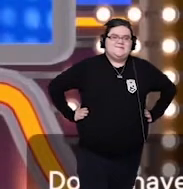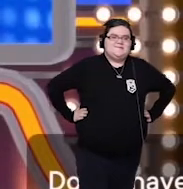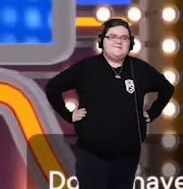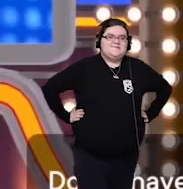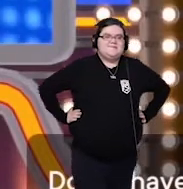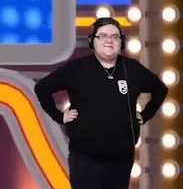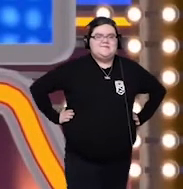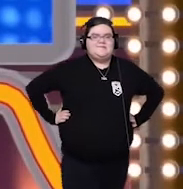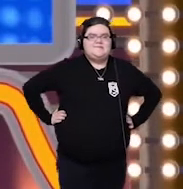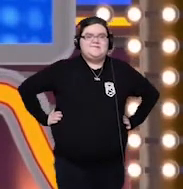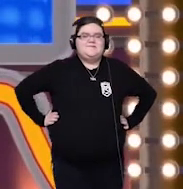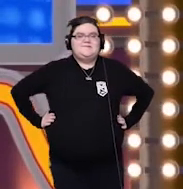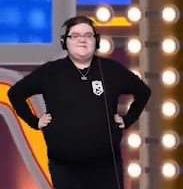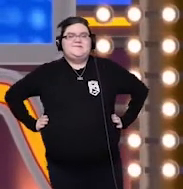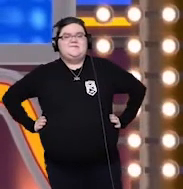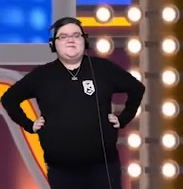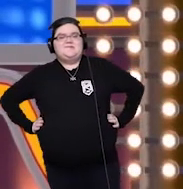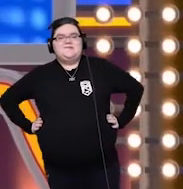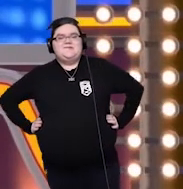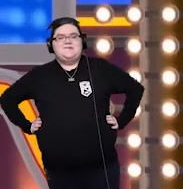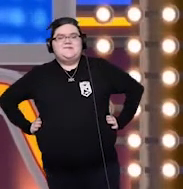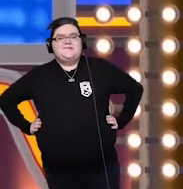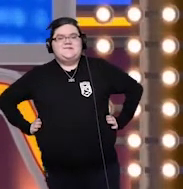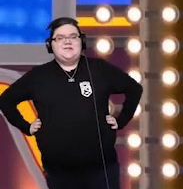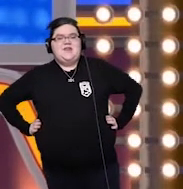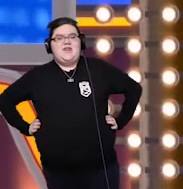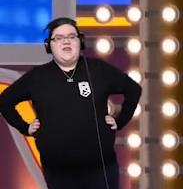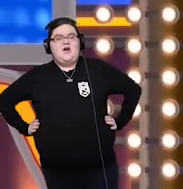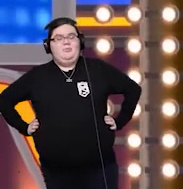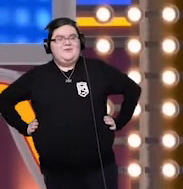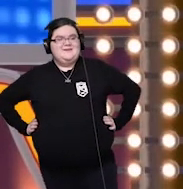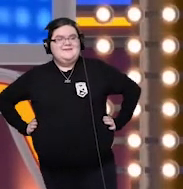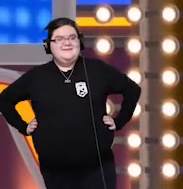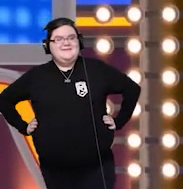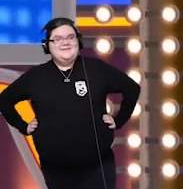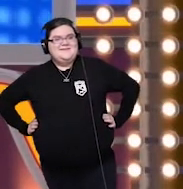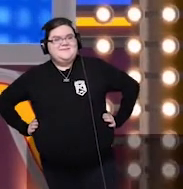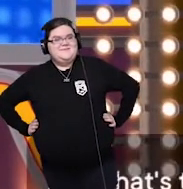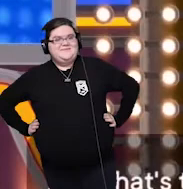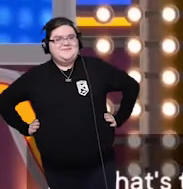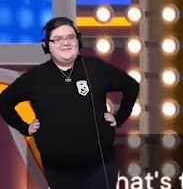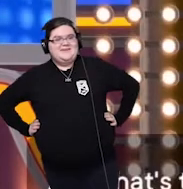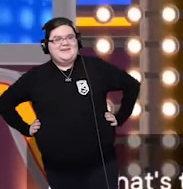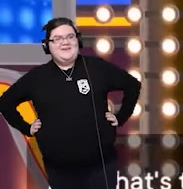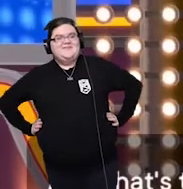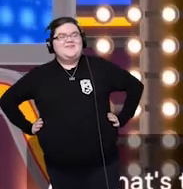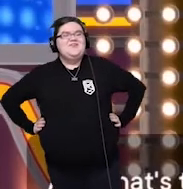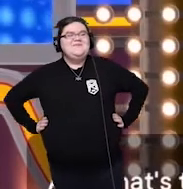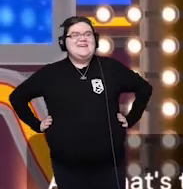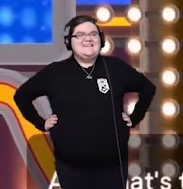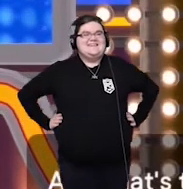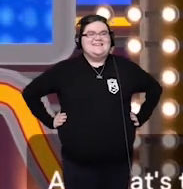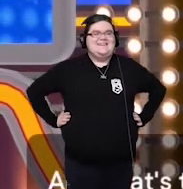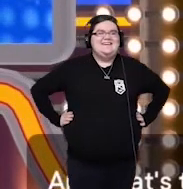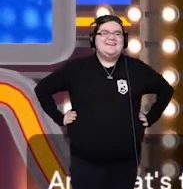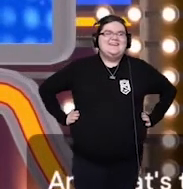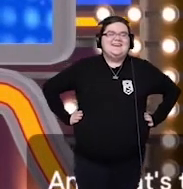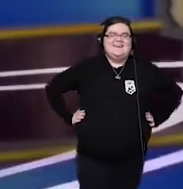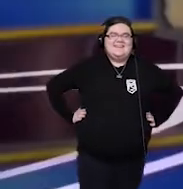on. Pressure. Yep. Oh my god! What? This game's shit! What do you